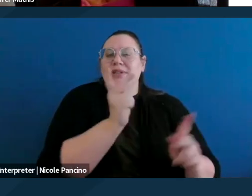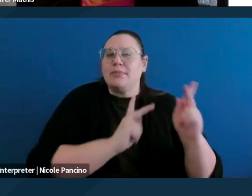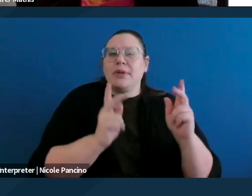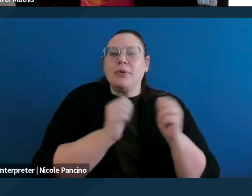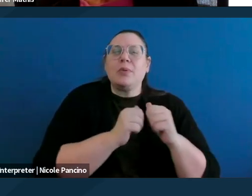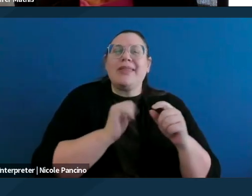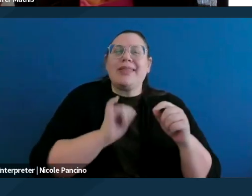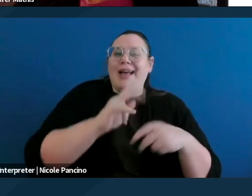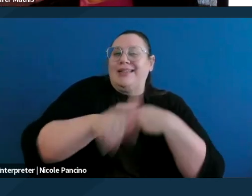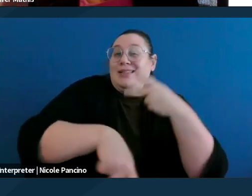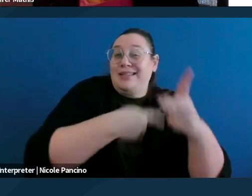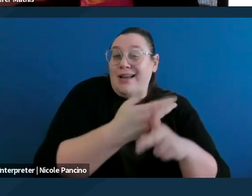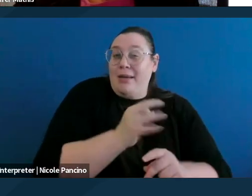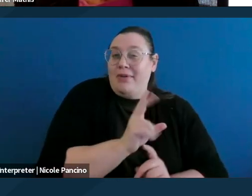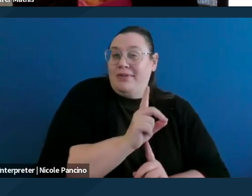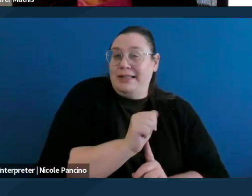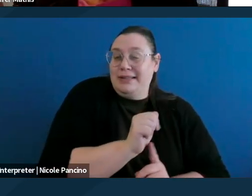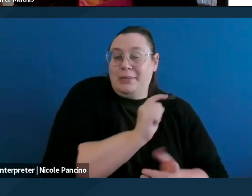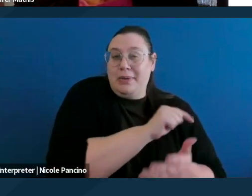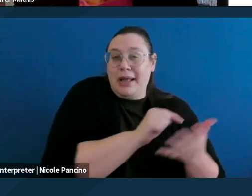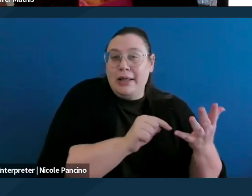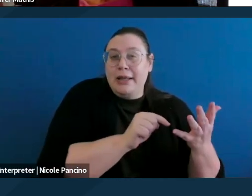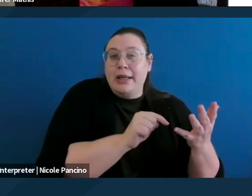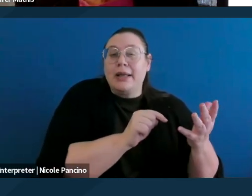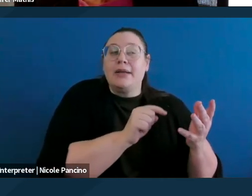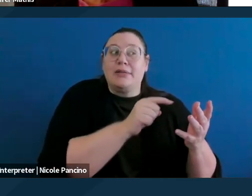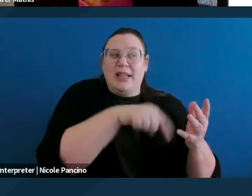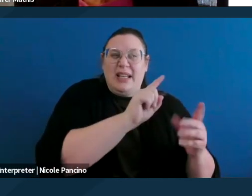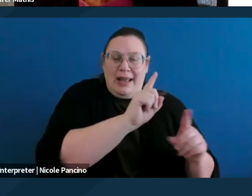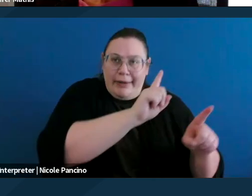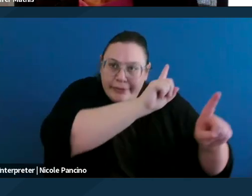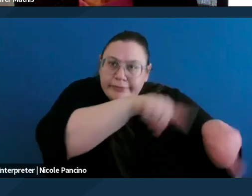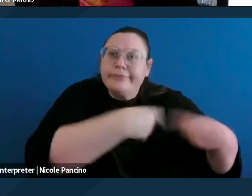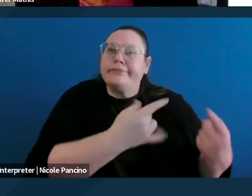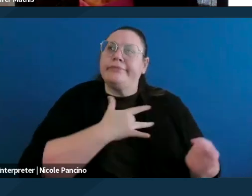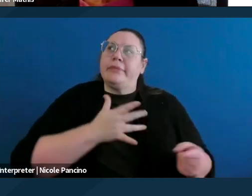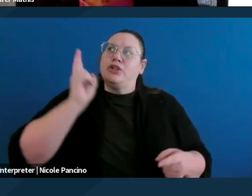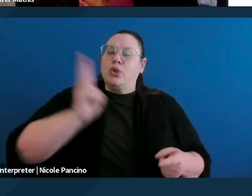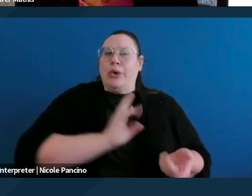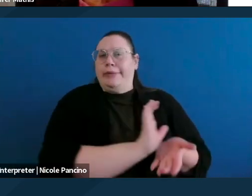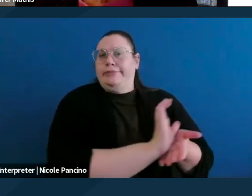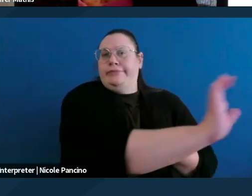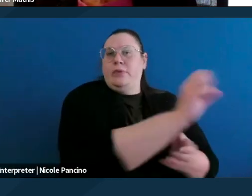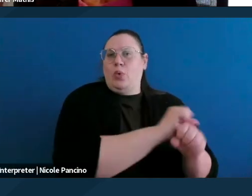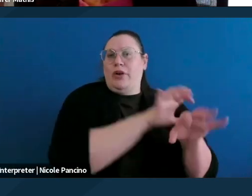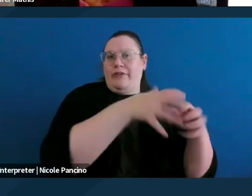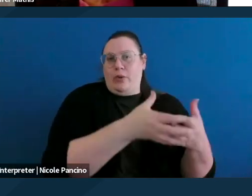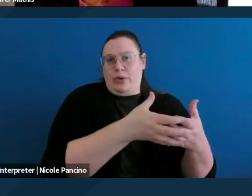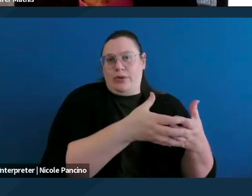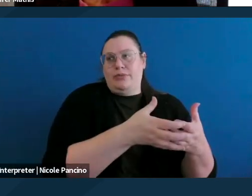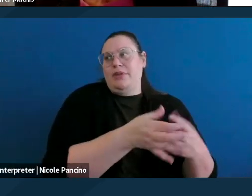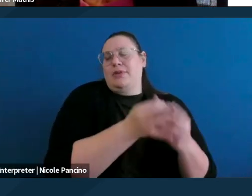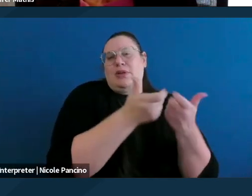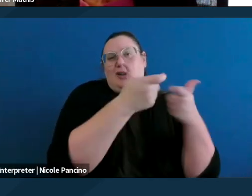types of disabilities where people have been historically excluded from the workforce in particularly large numbers, people